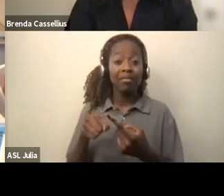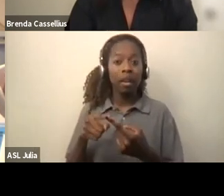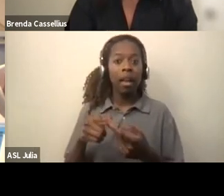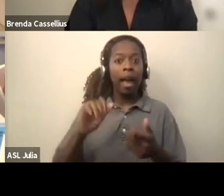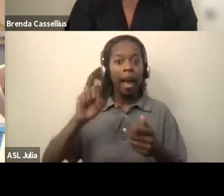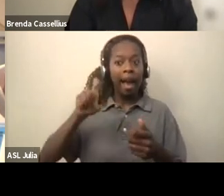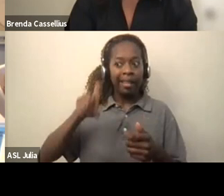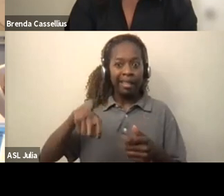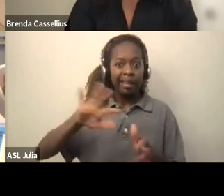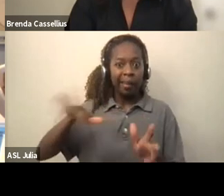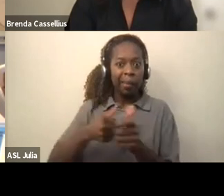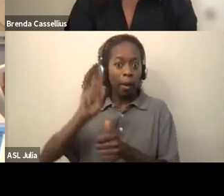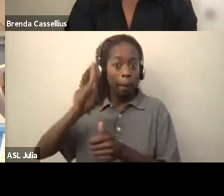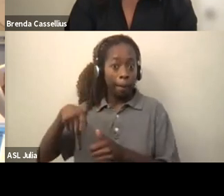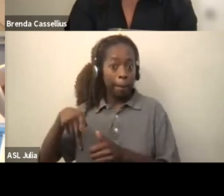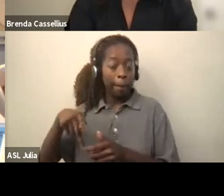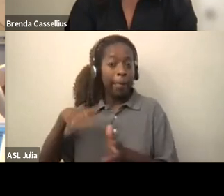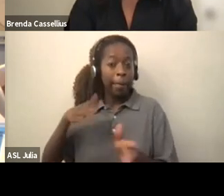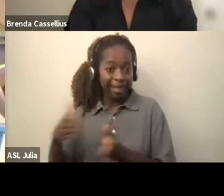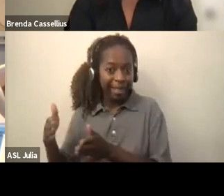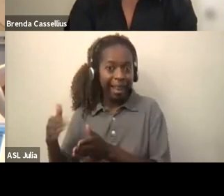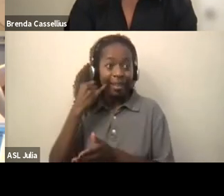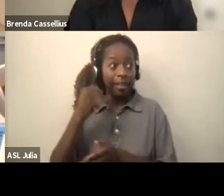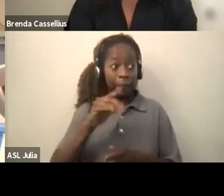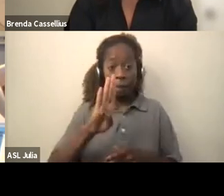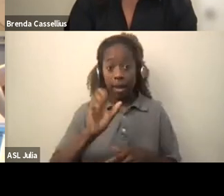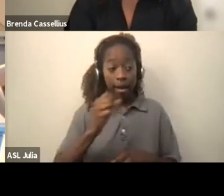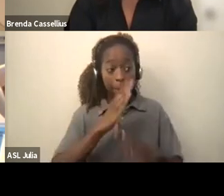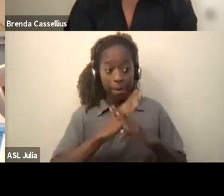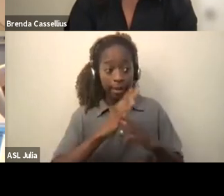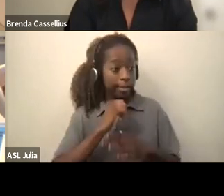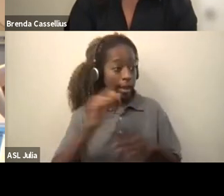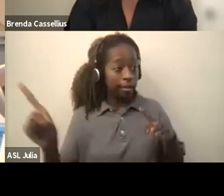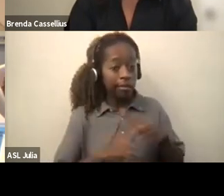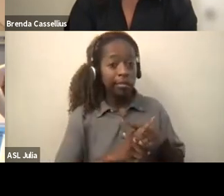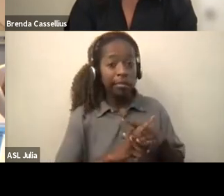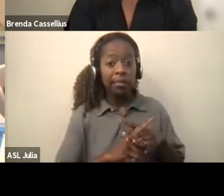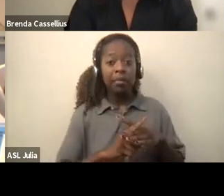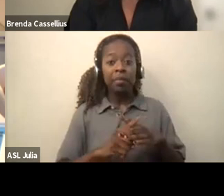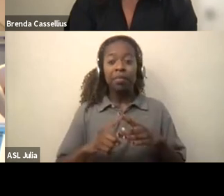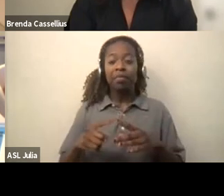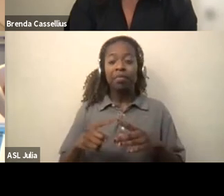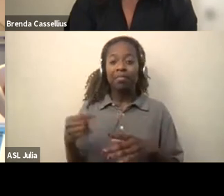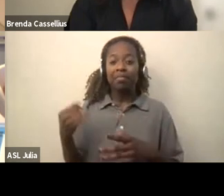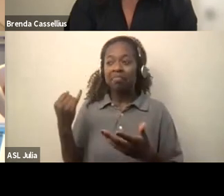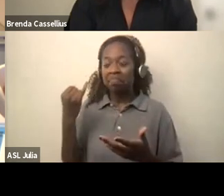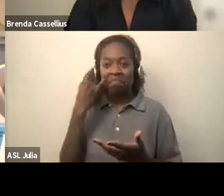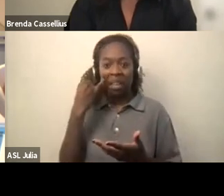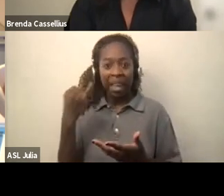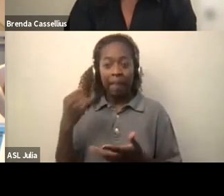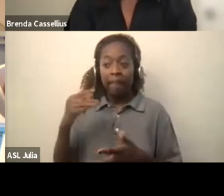arrangements in the morning and getting to a school to drop off your child and then you see that bus is covered in it pulls up and it pulls up empty